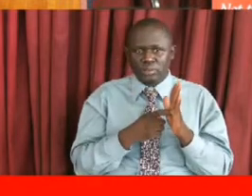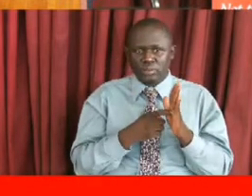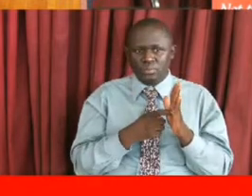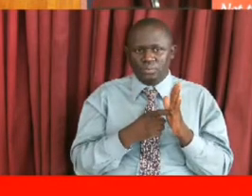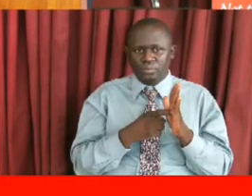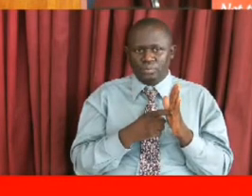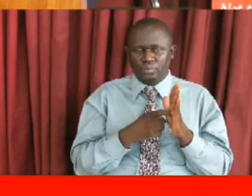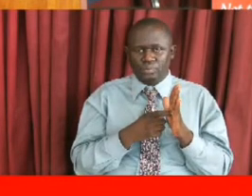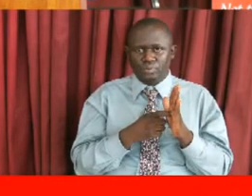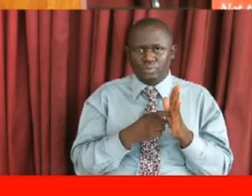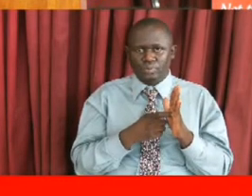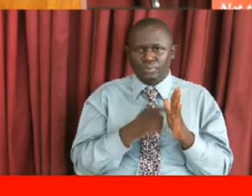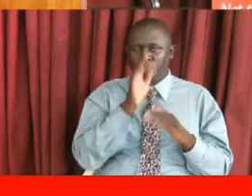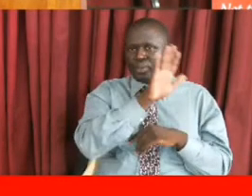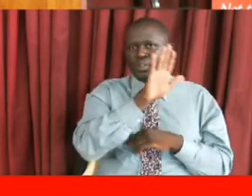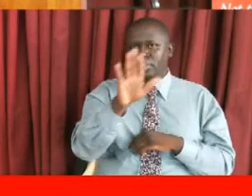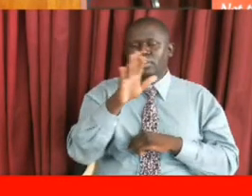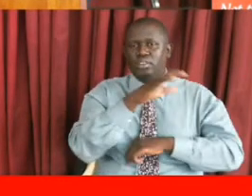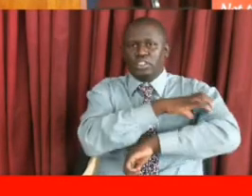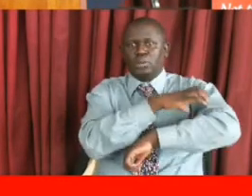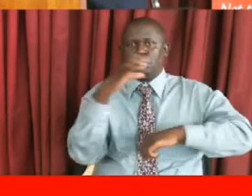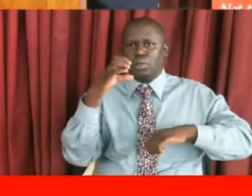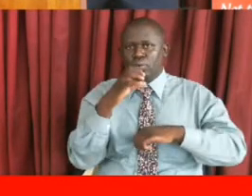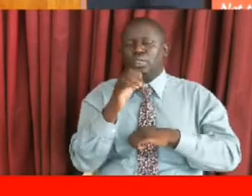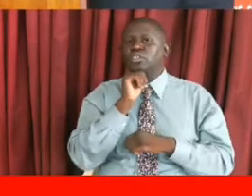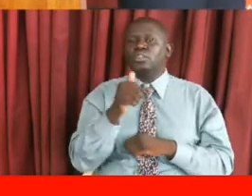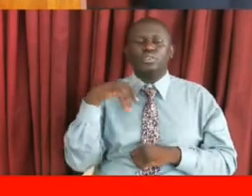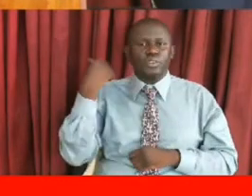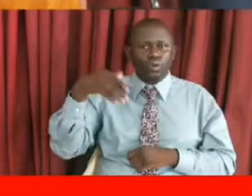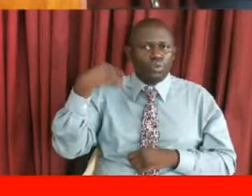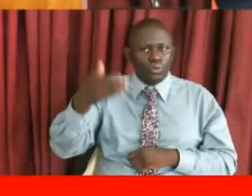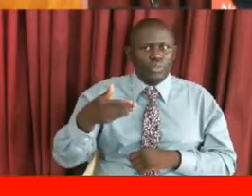recognized his power is always not